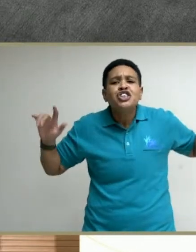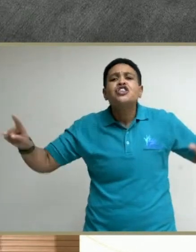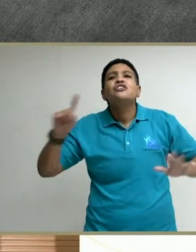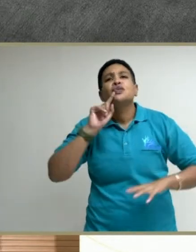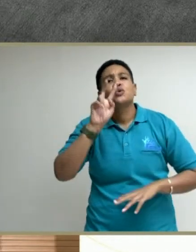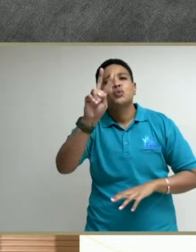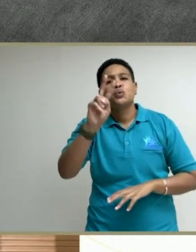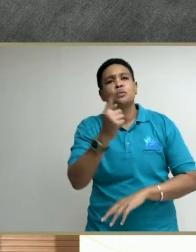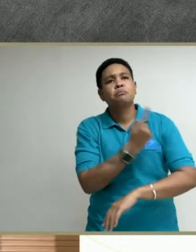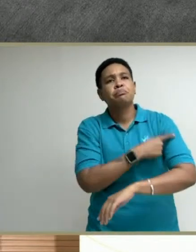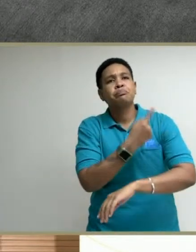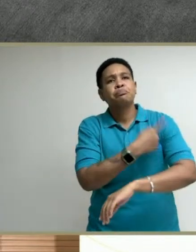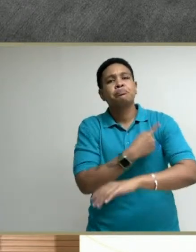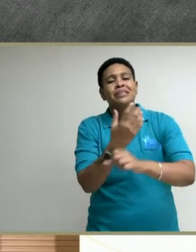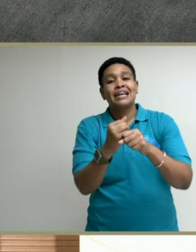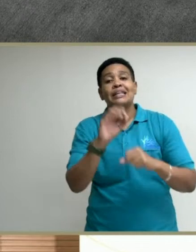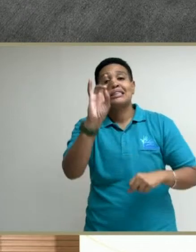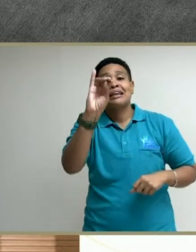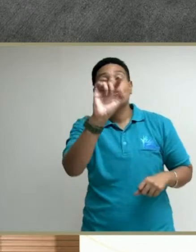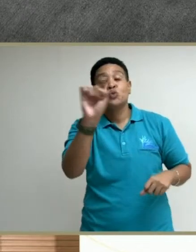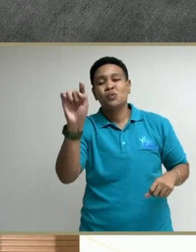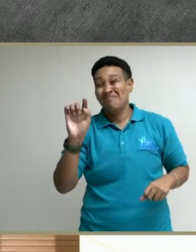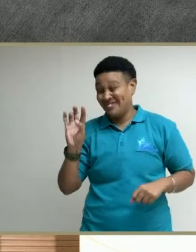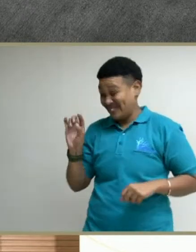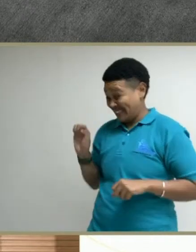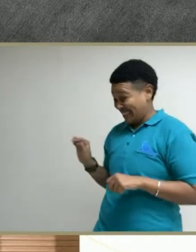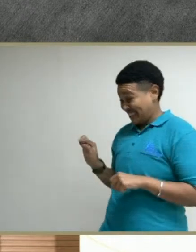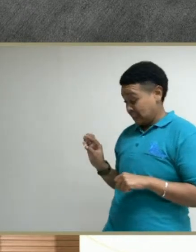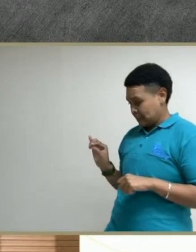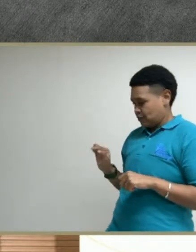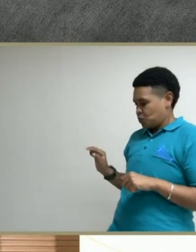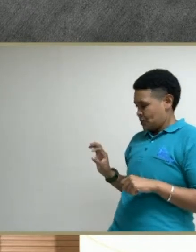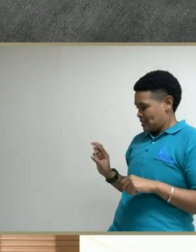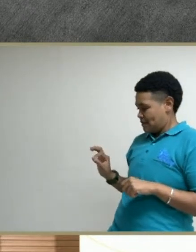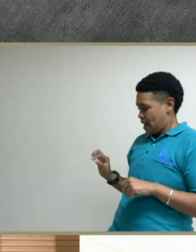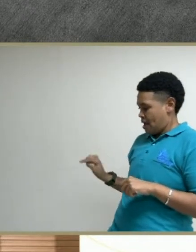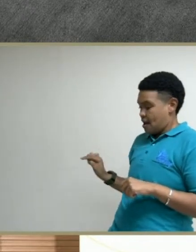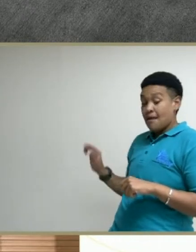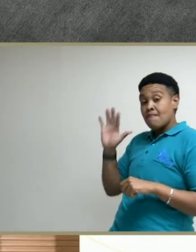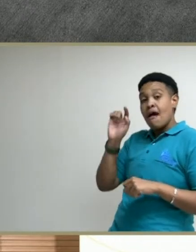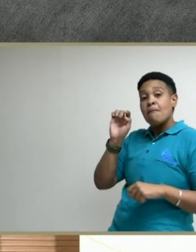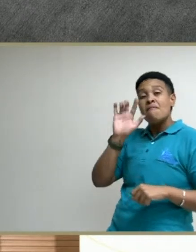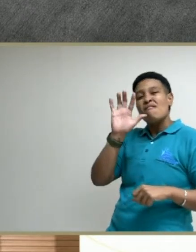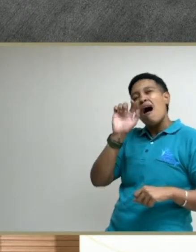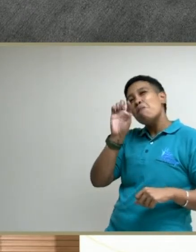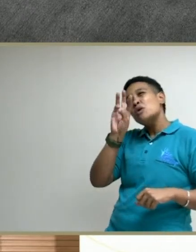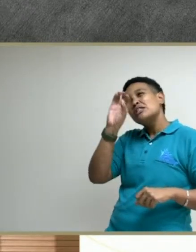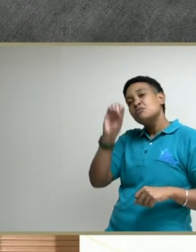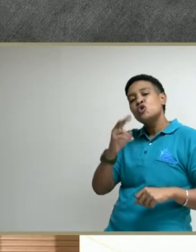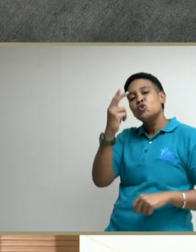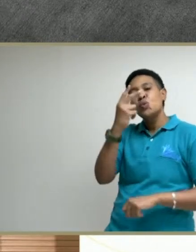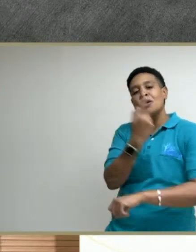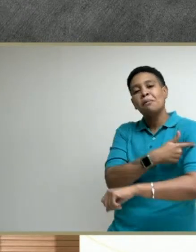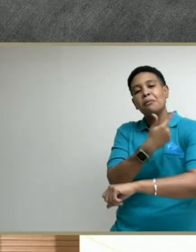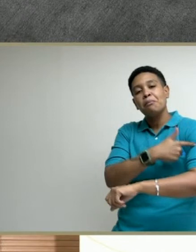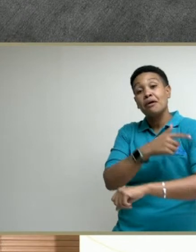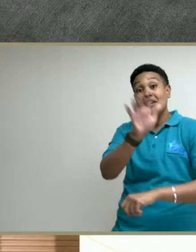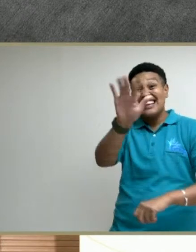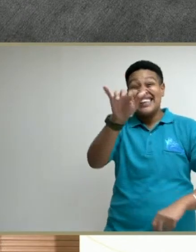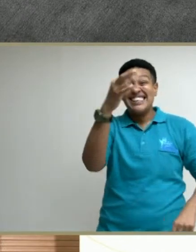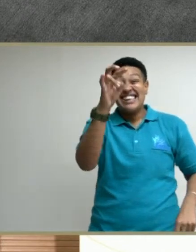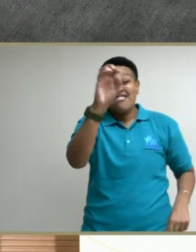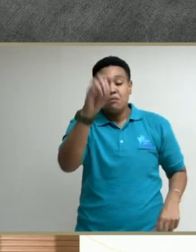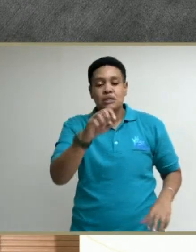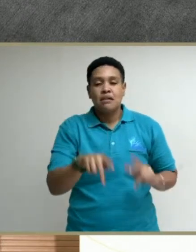2 doses. 70 to 79, 5.6% of persons have gotten 2 doses, 17%